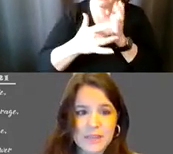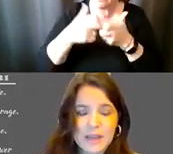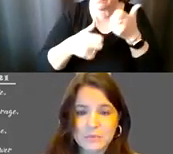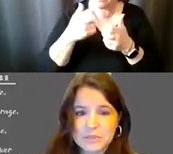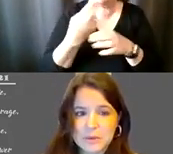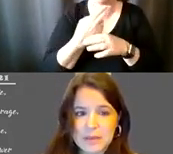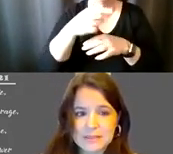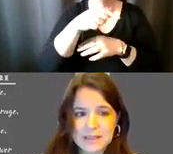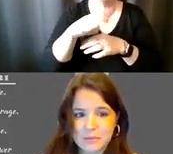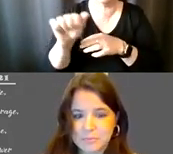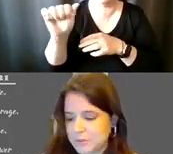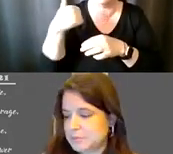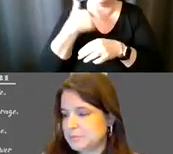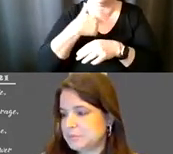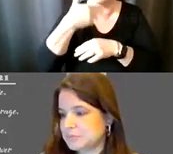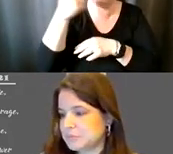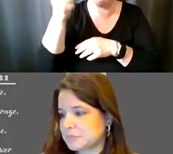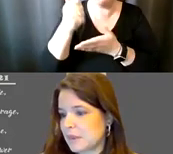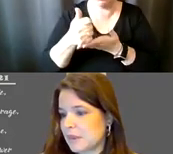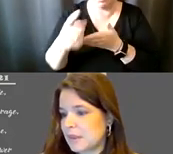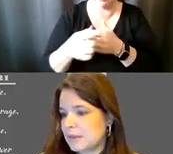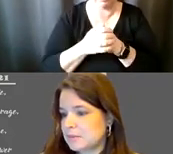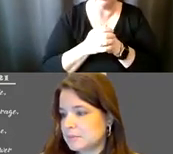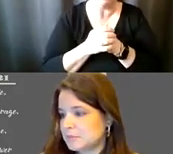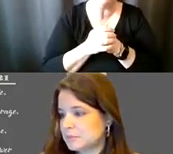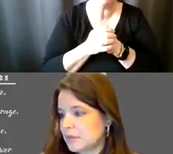Q&A for that, and we'll do our best to help you.